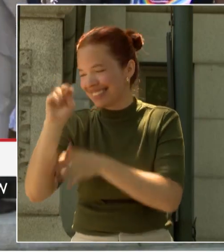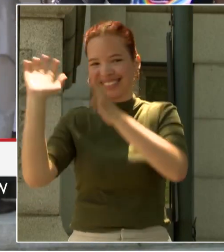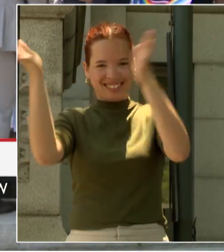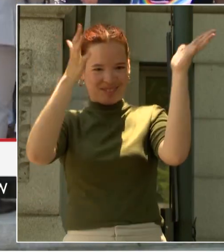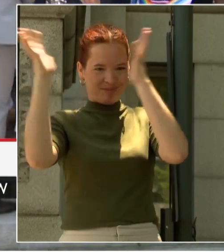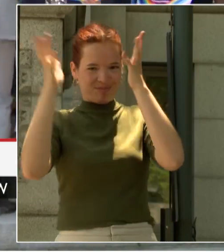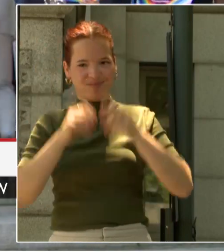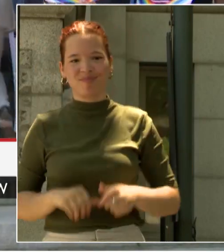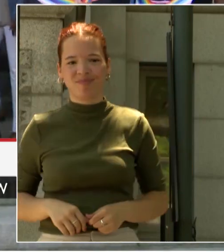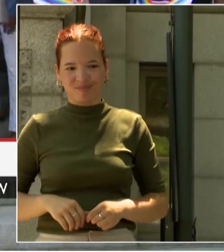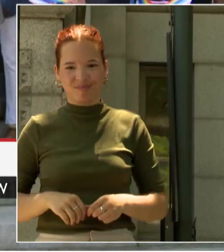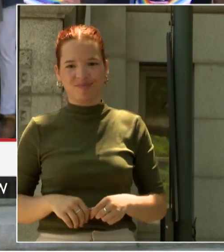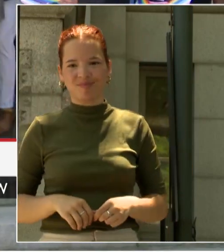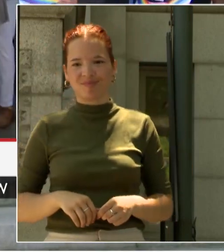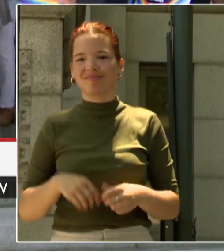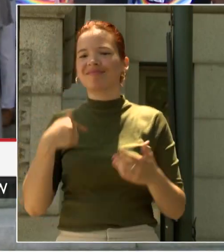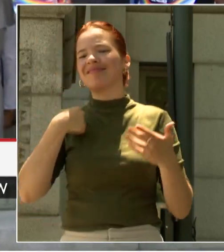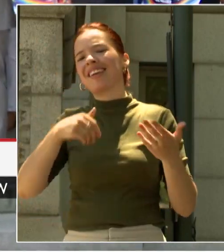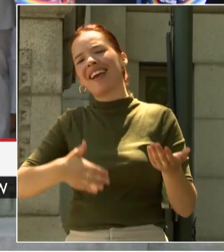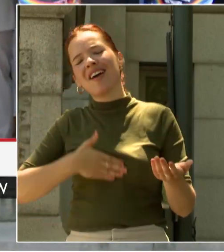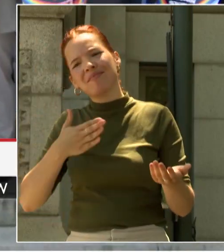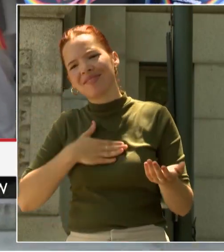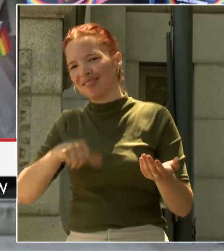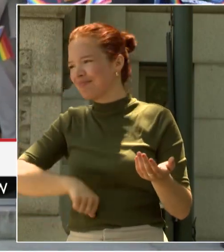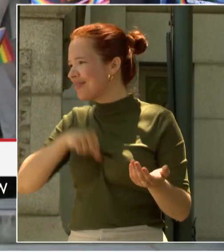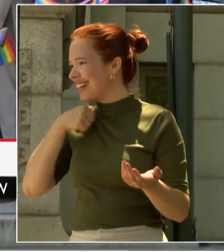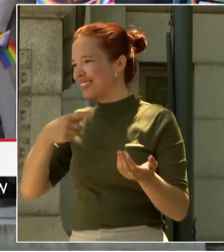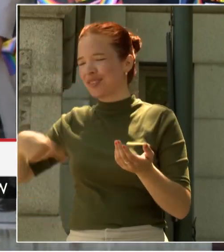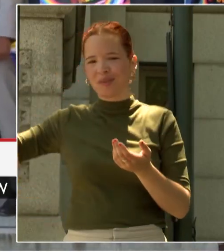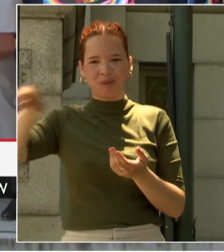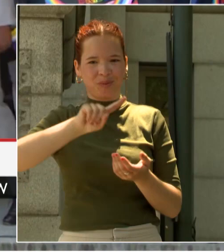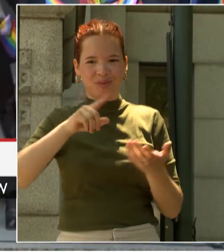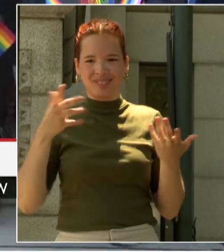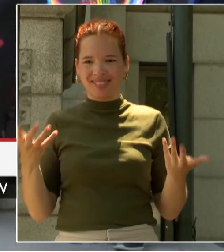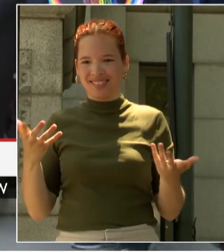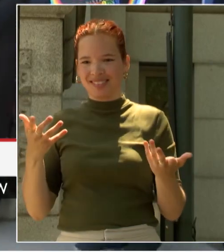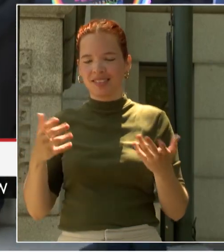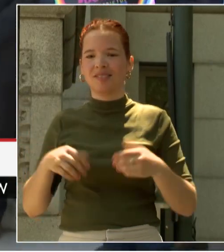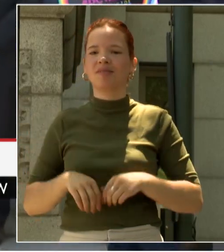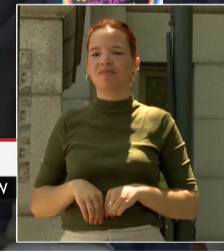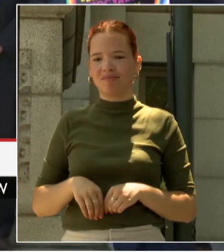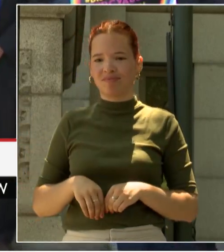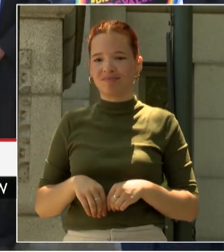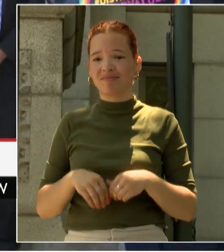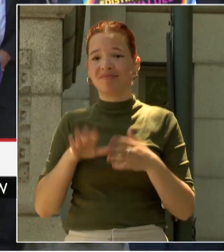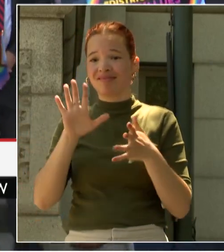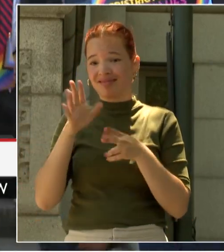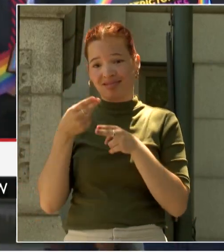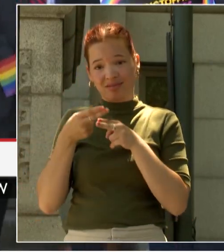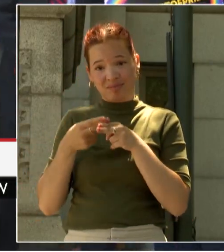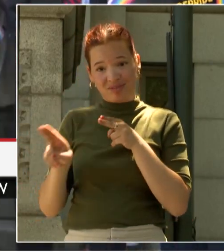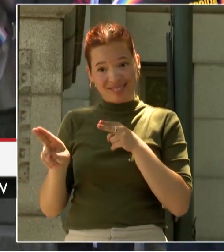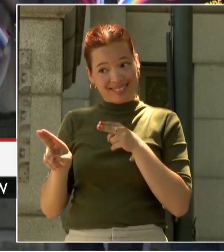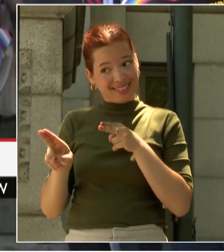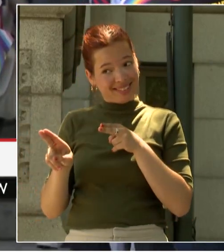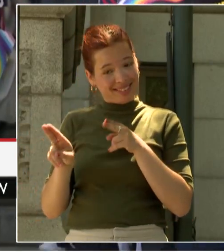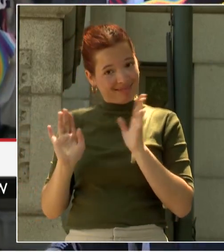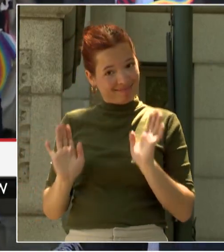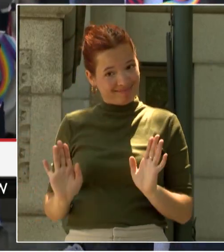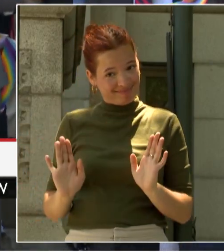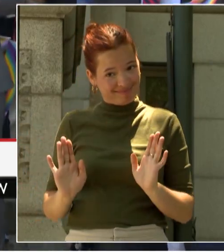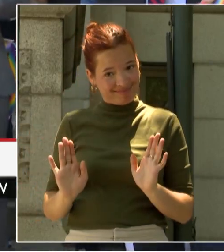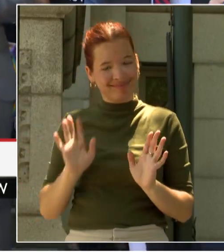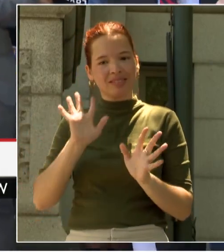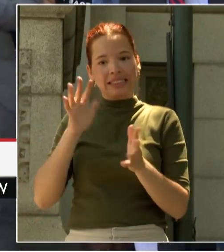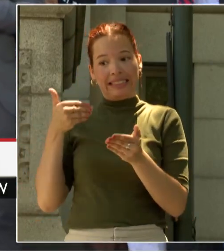Happy Pride, everybody. Happy Pride. All right, how many times have you heard, I'll be brief? All right, so when you're towards the end of the